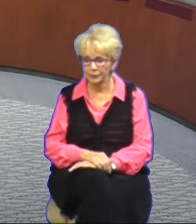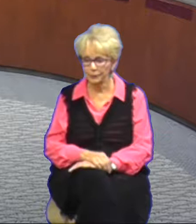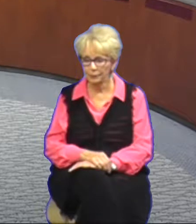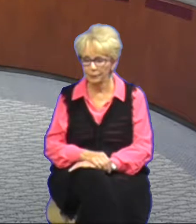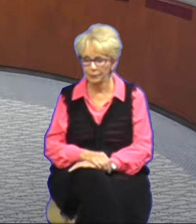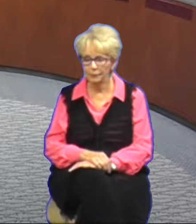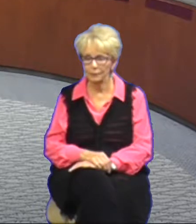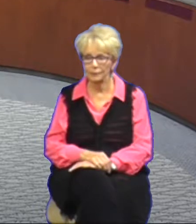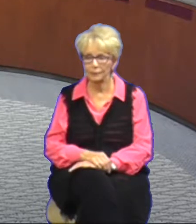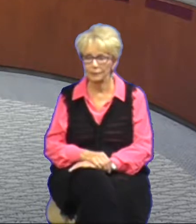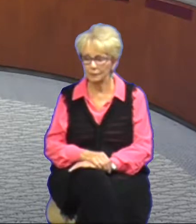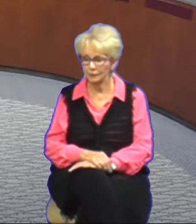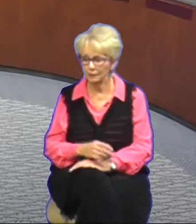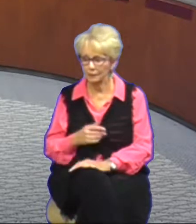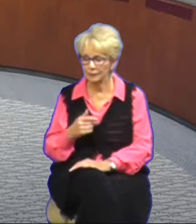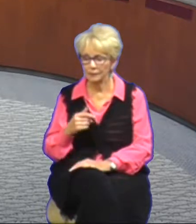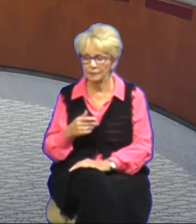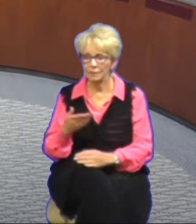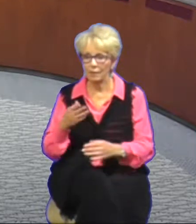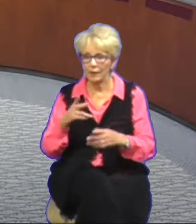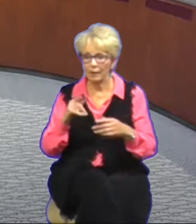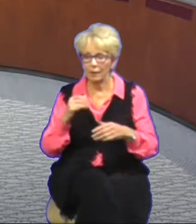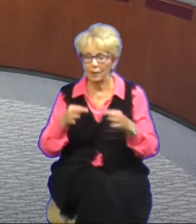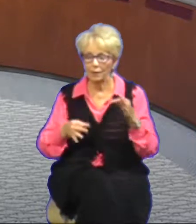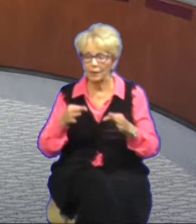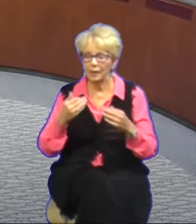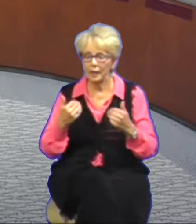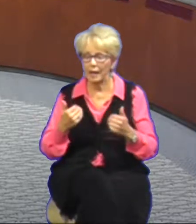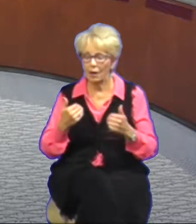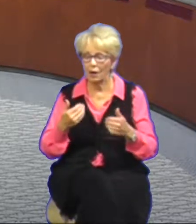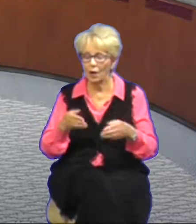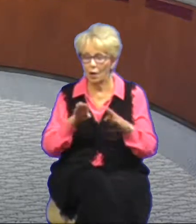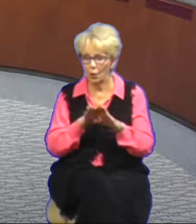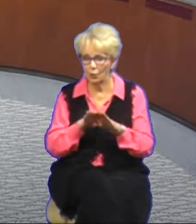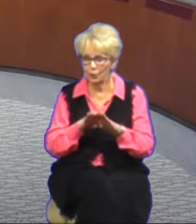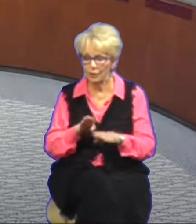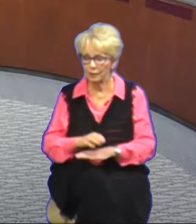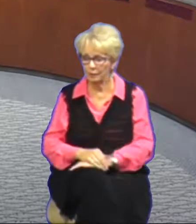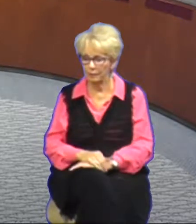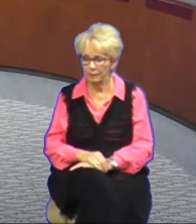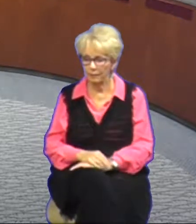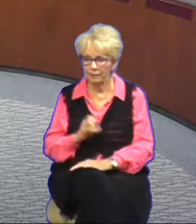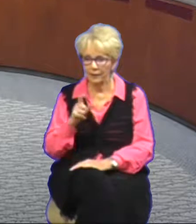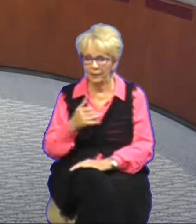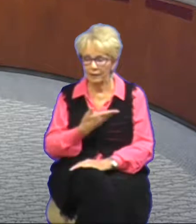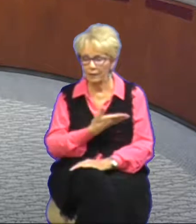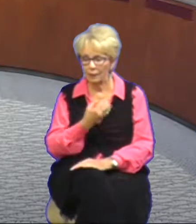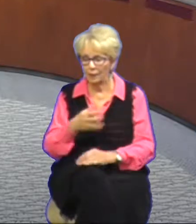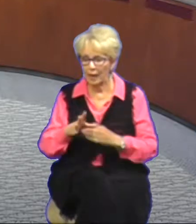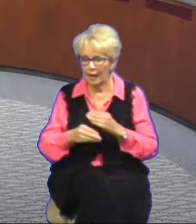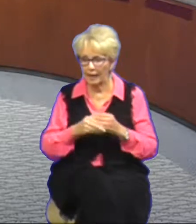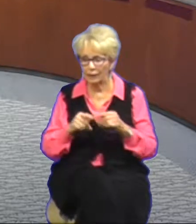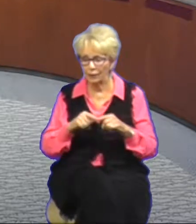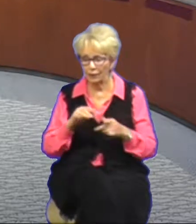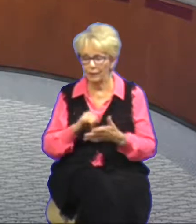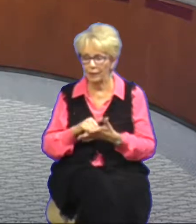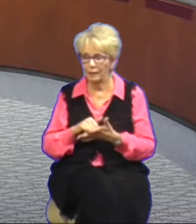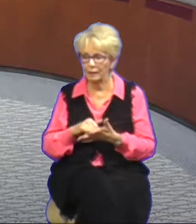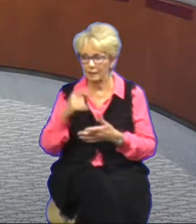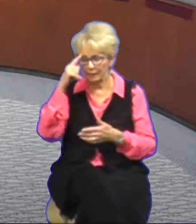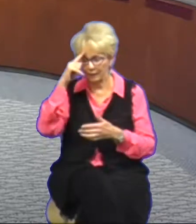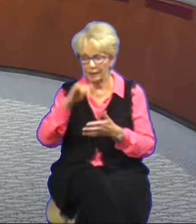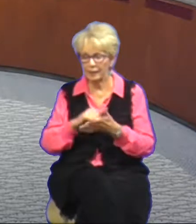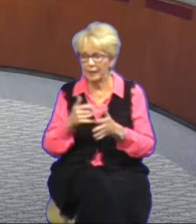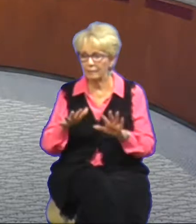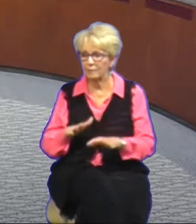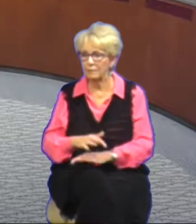Seeing no one approach the dais. Public hearing is now closed. Sally, would you like to add anything to that? I think that covers